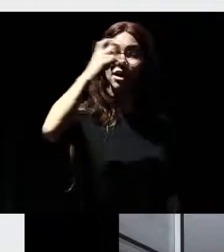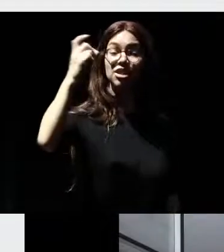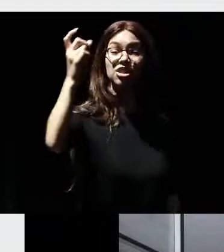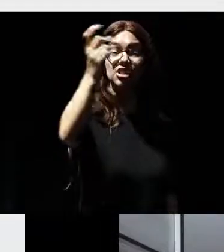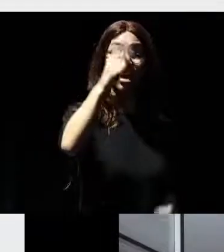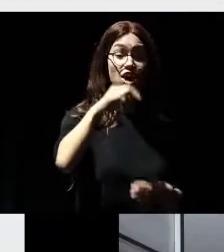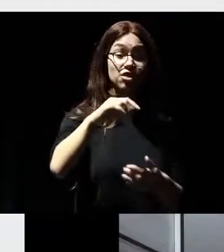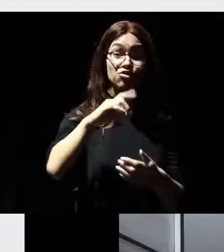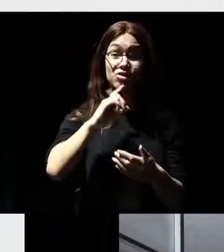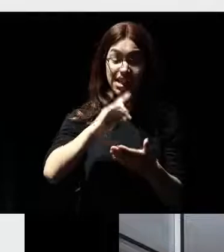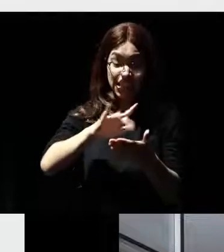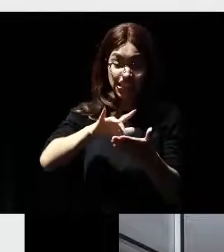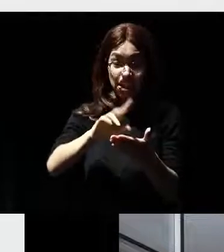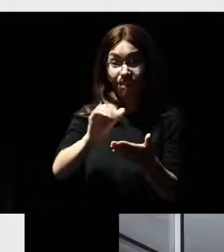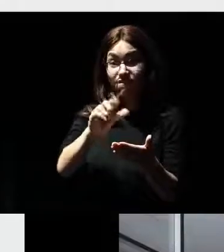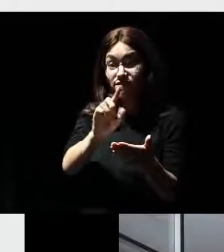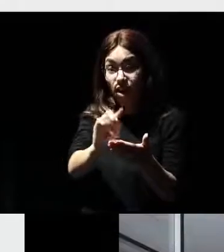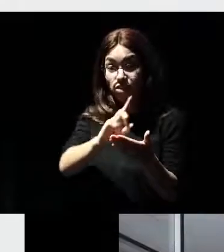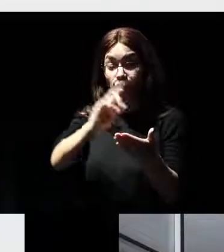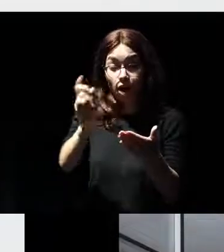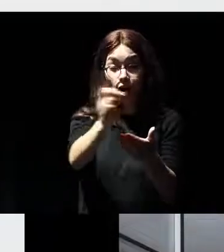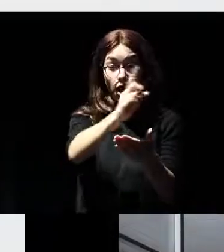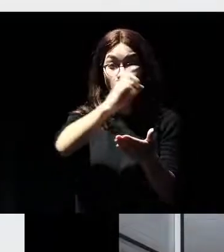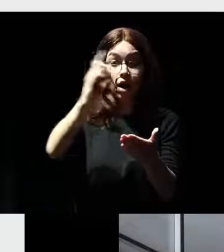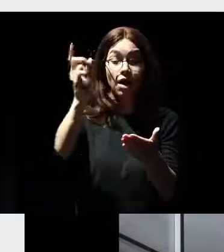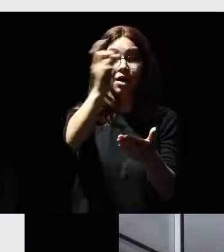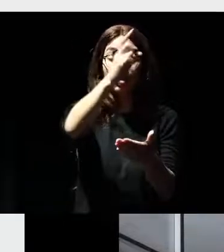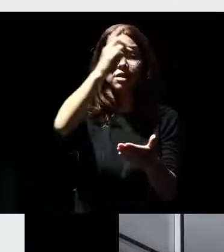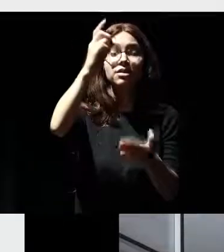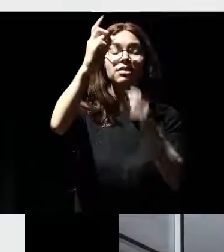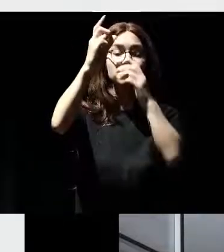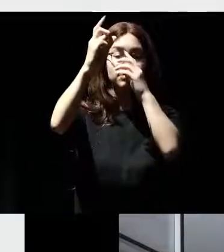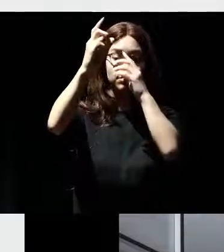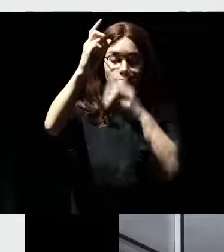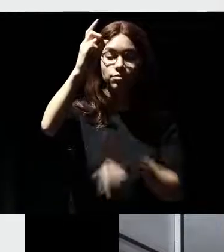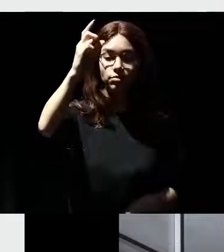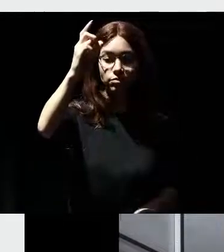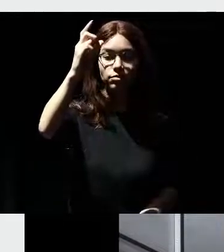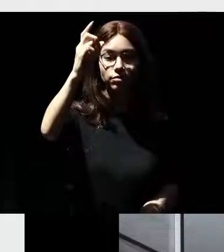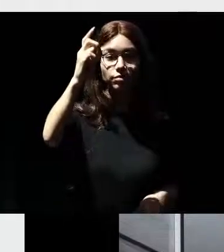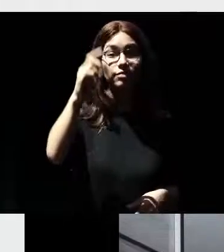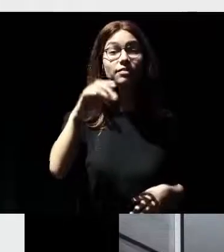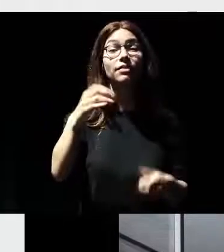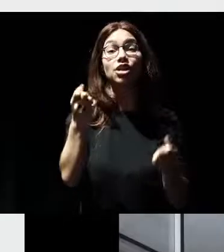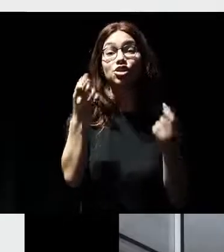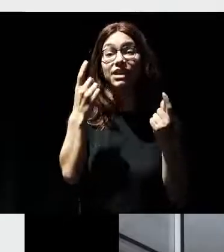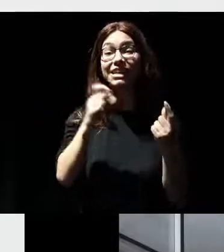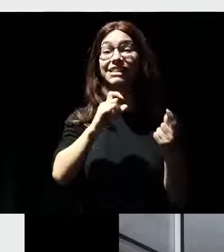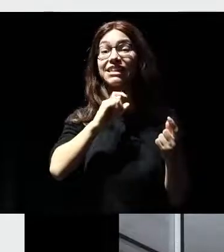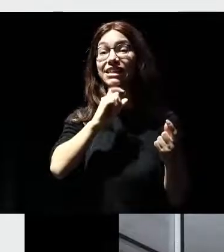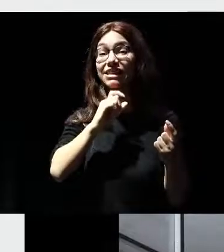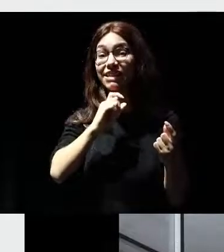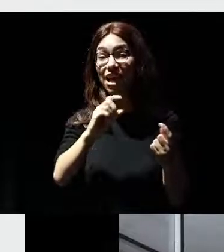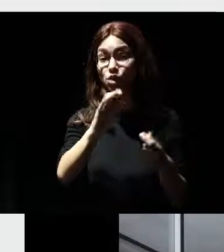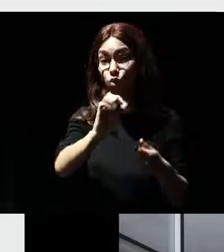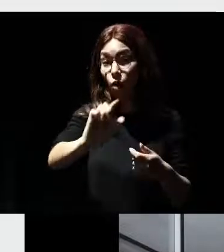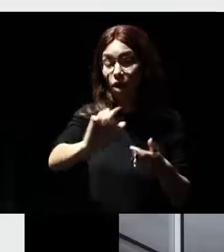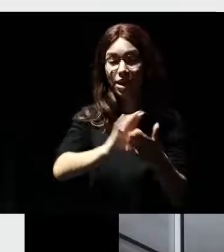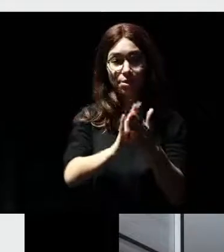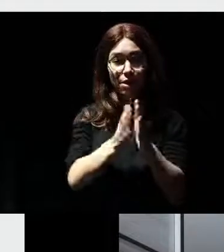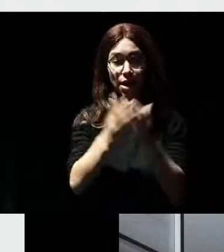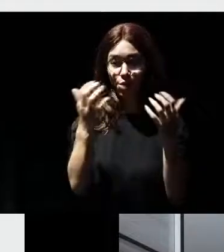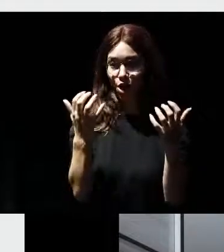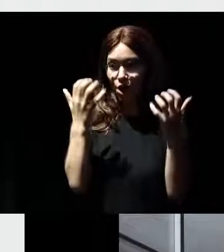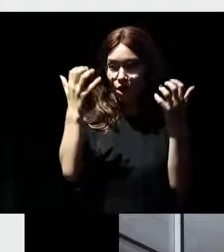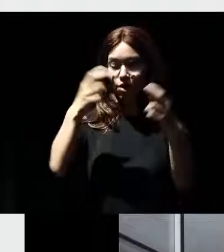vault. Just adjacent to that, the stairs up to the galleries move through a glass wall and become an auditorium